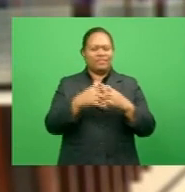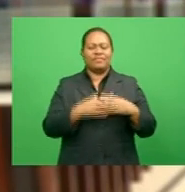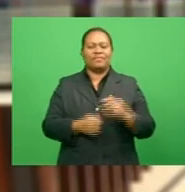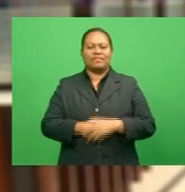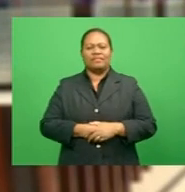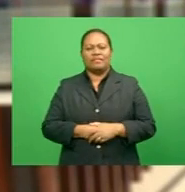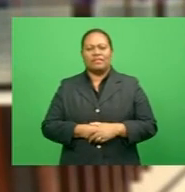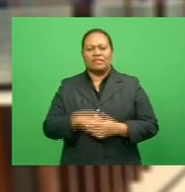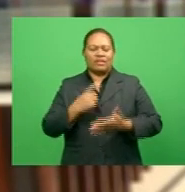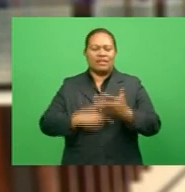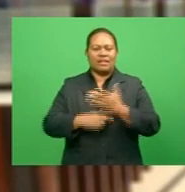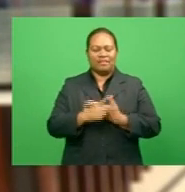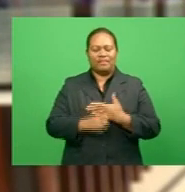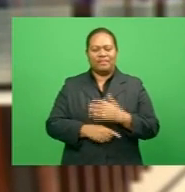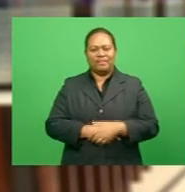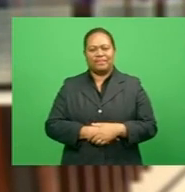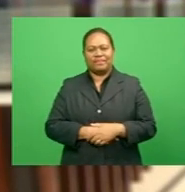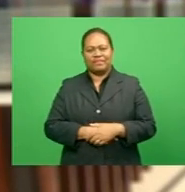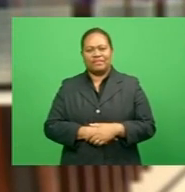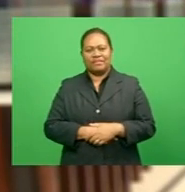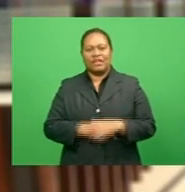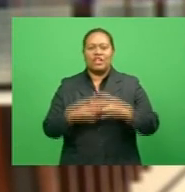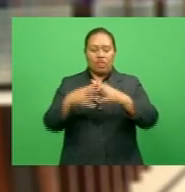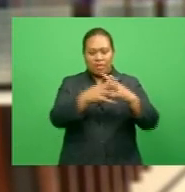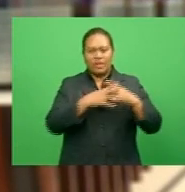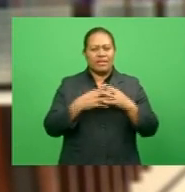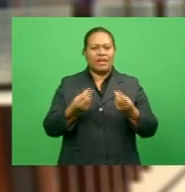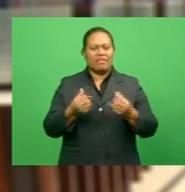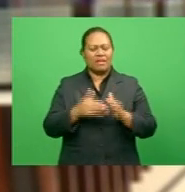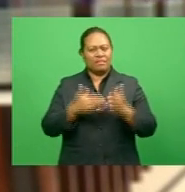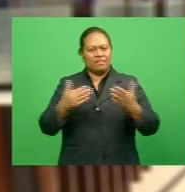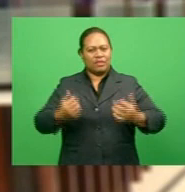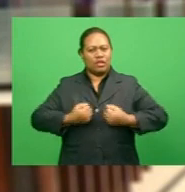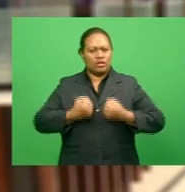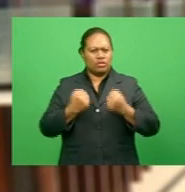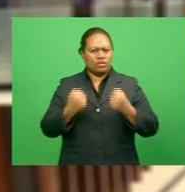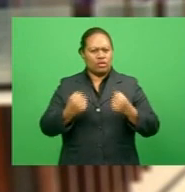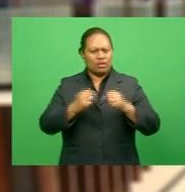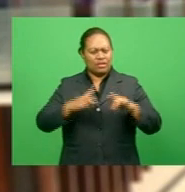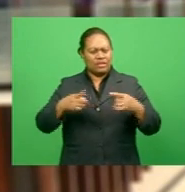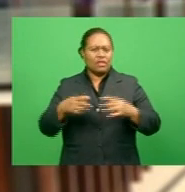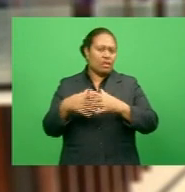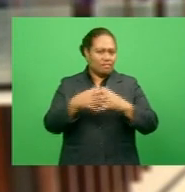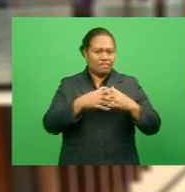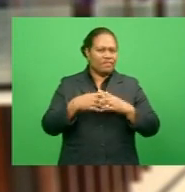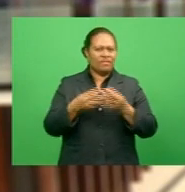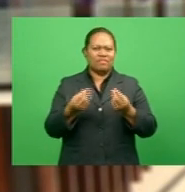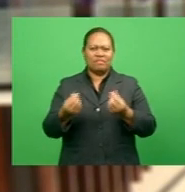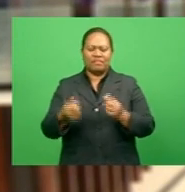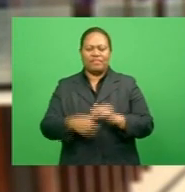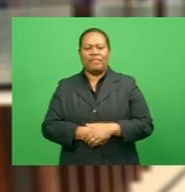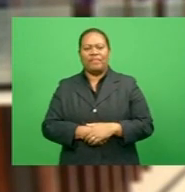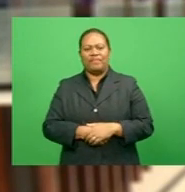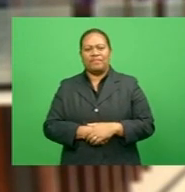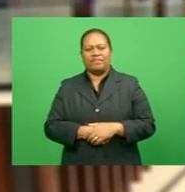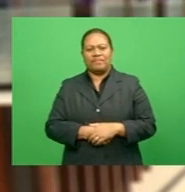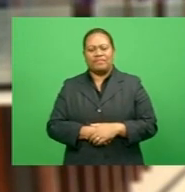ran into resistance. The Aussie dollar posted a strong gain against the US dollar for a second straight